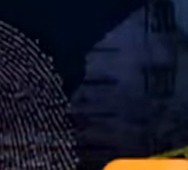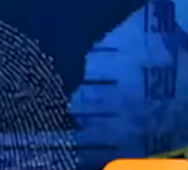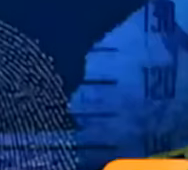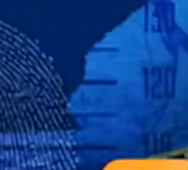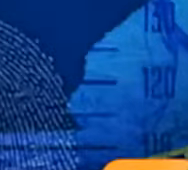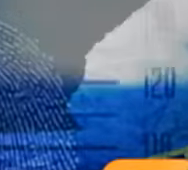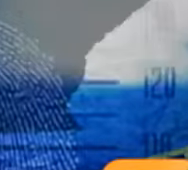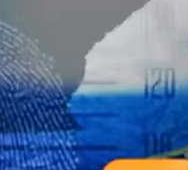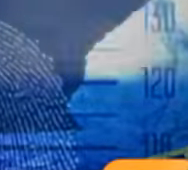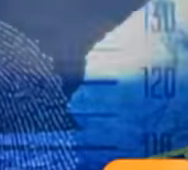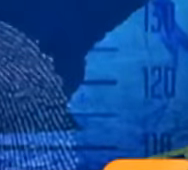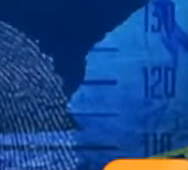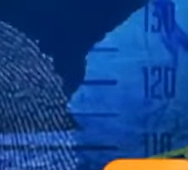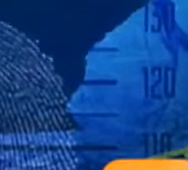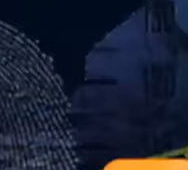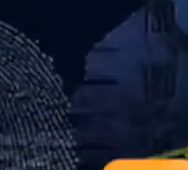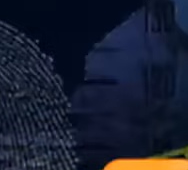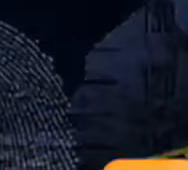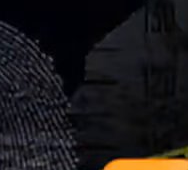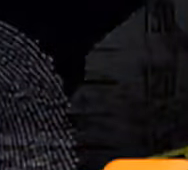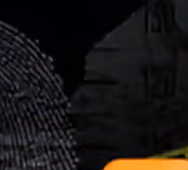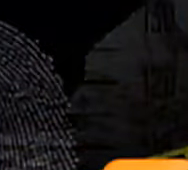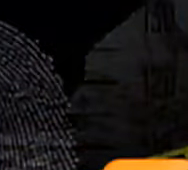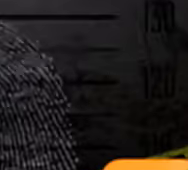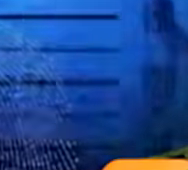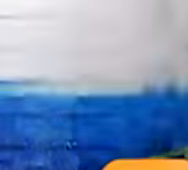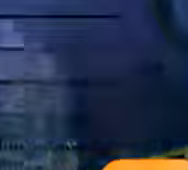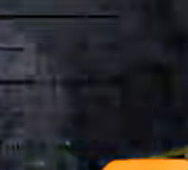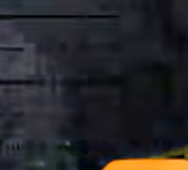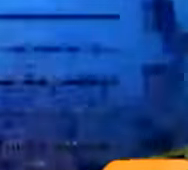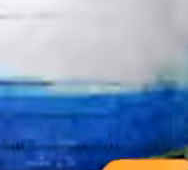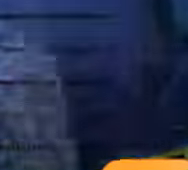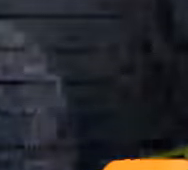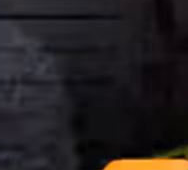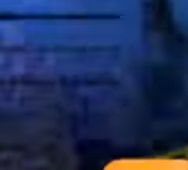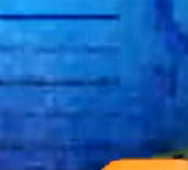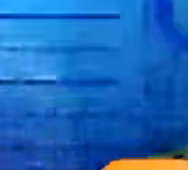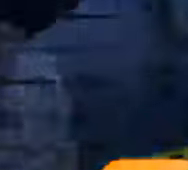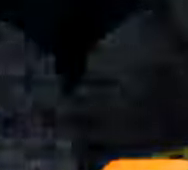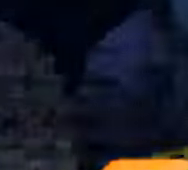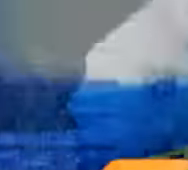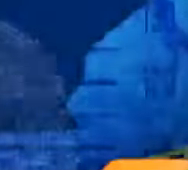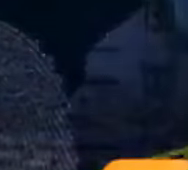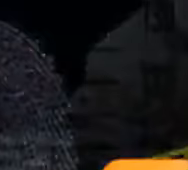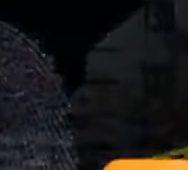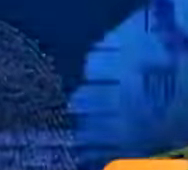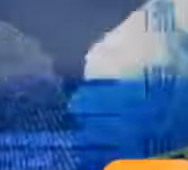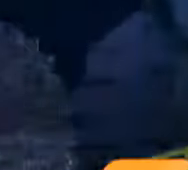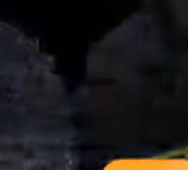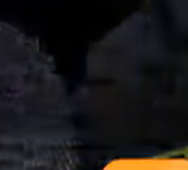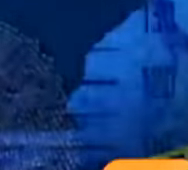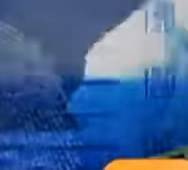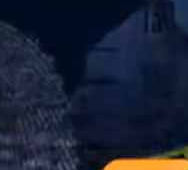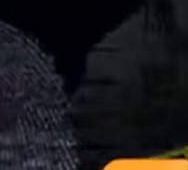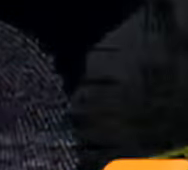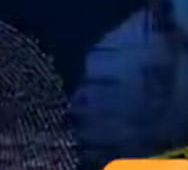worth 690,000 shillings. A week later, on 14th January 2023, the gang raided Tasia area